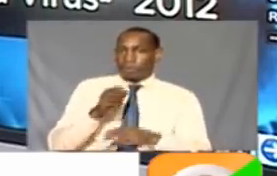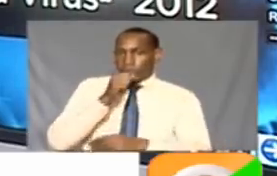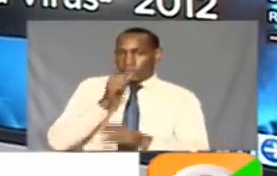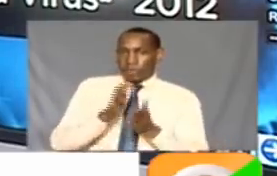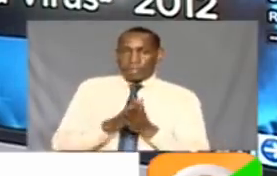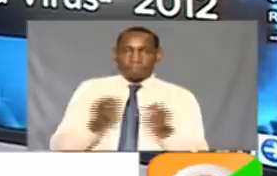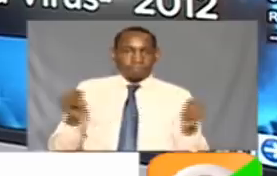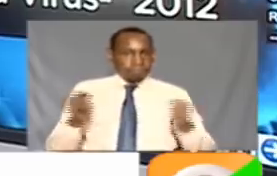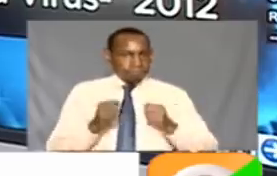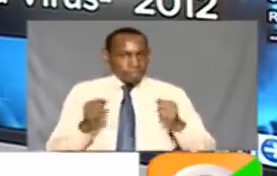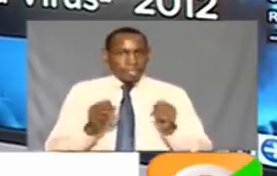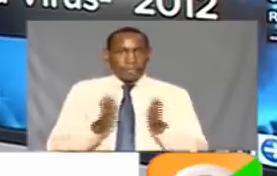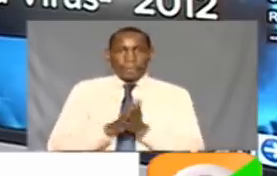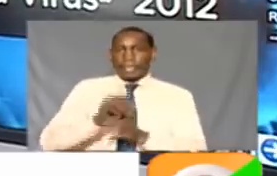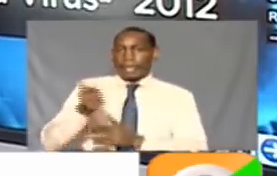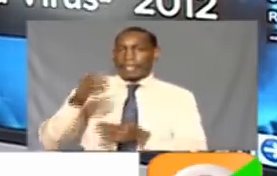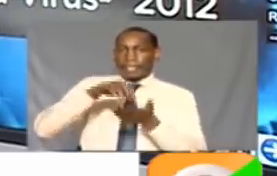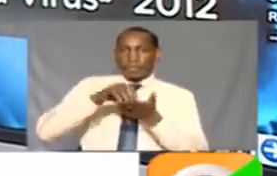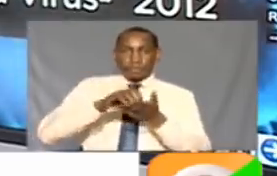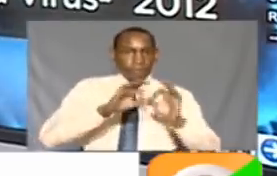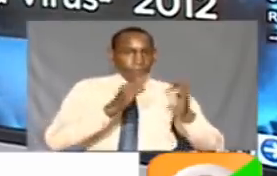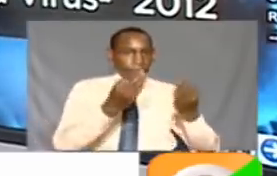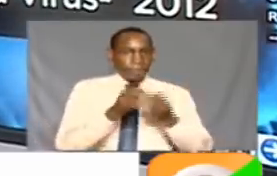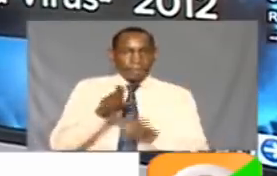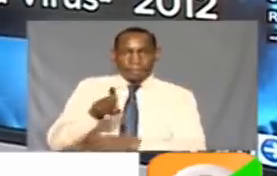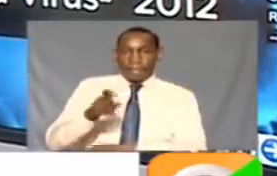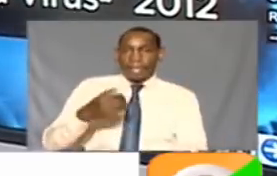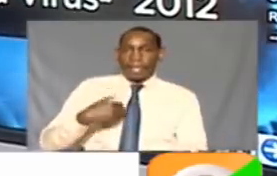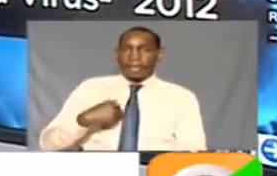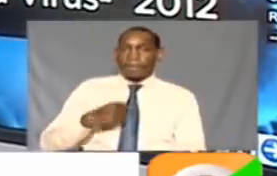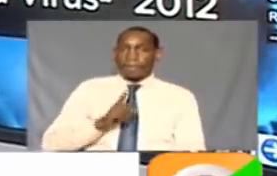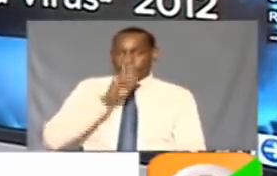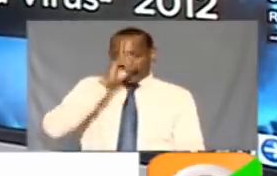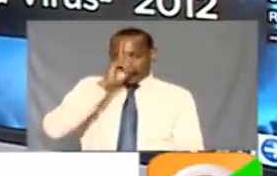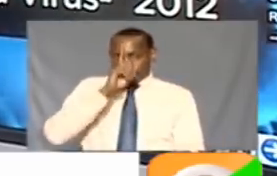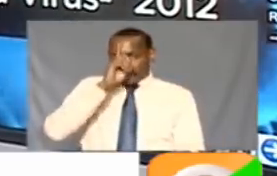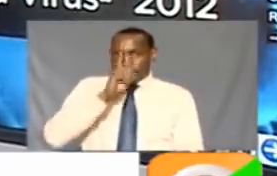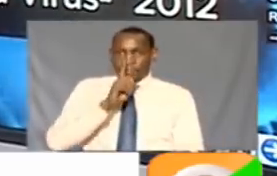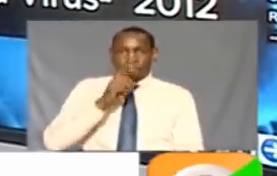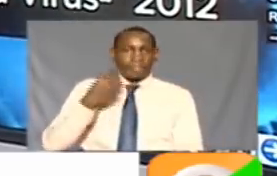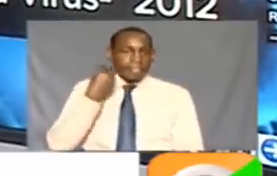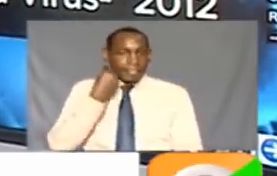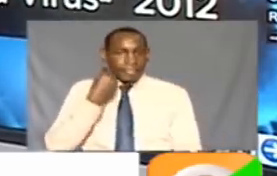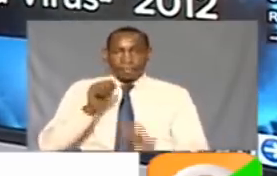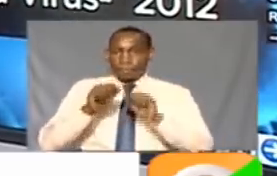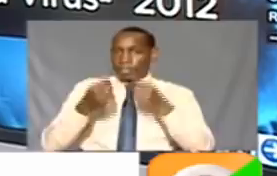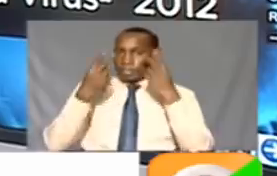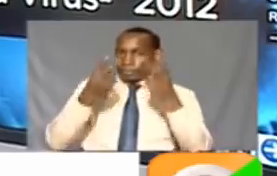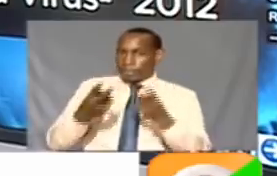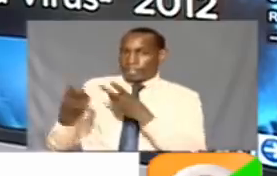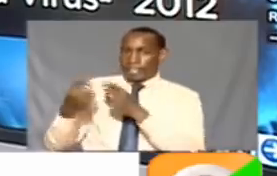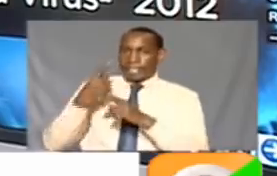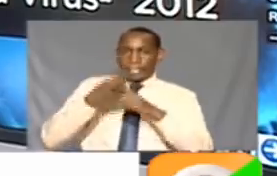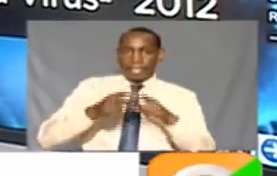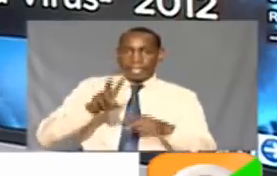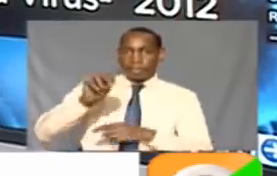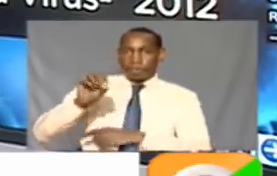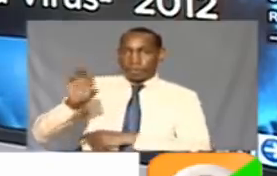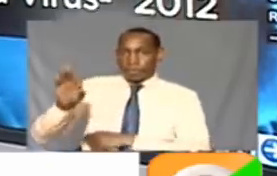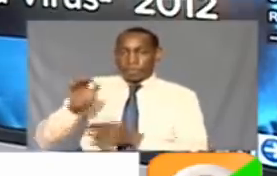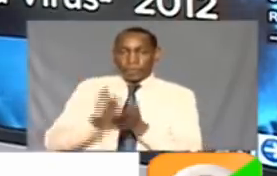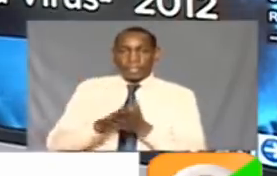In some instances, this family of viruses can cause some severe disease, as was the case here, as you can see, in 2003